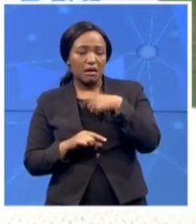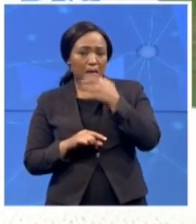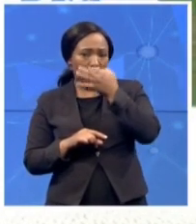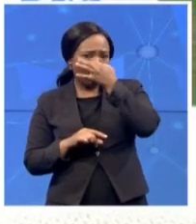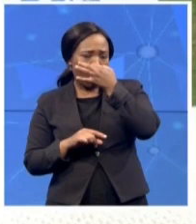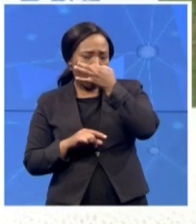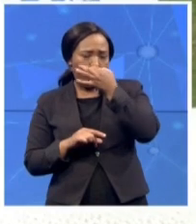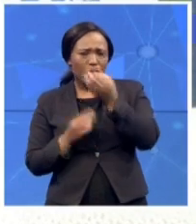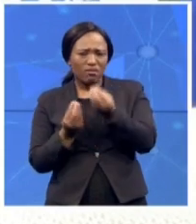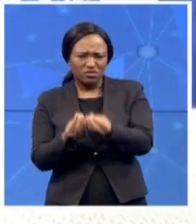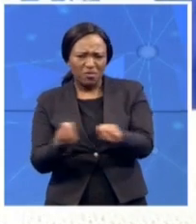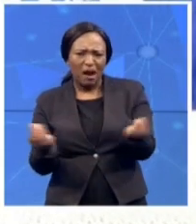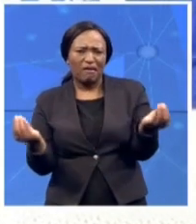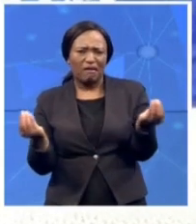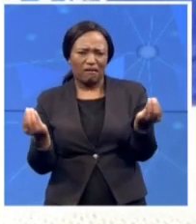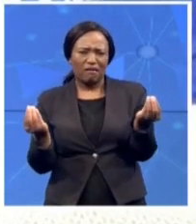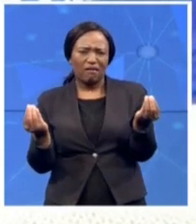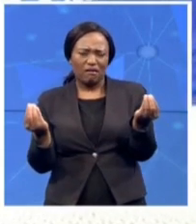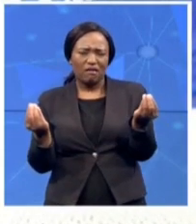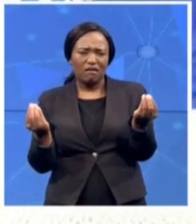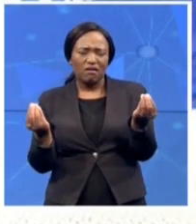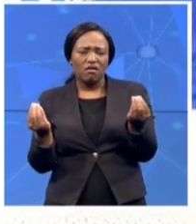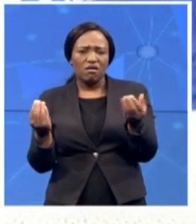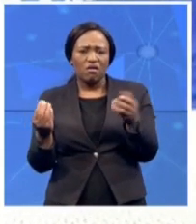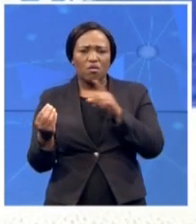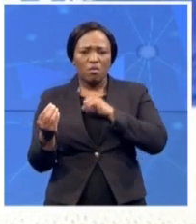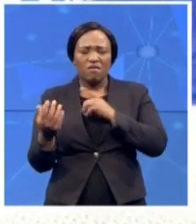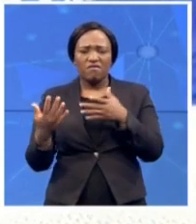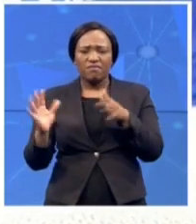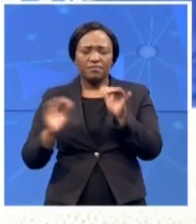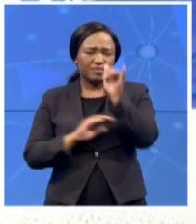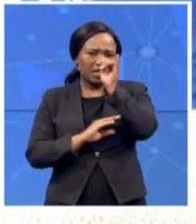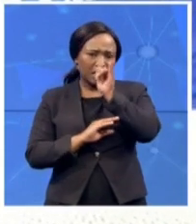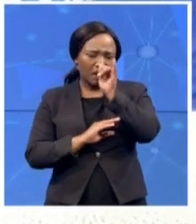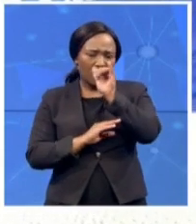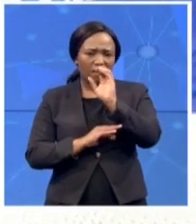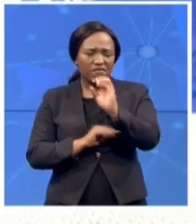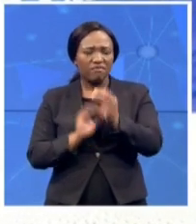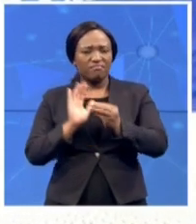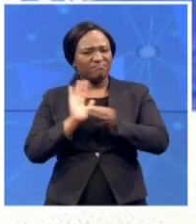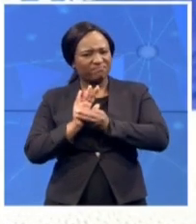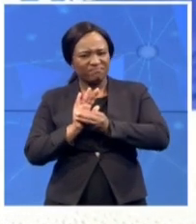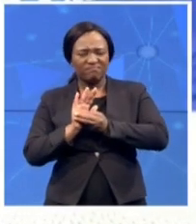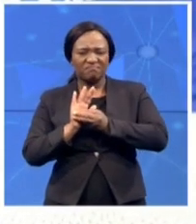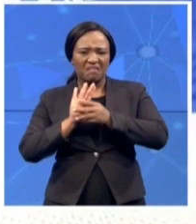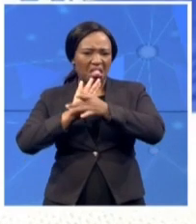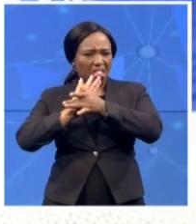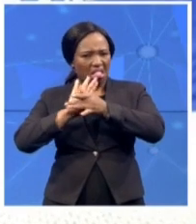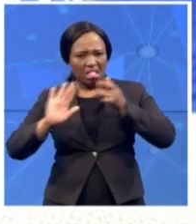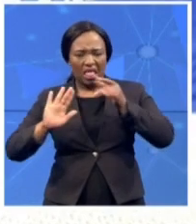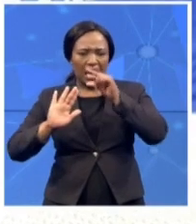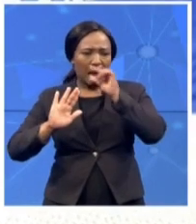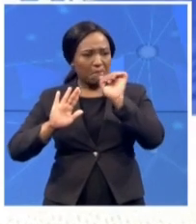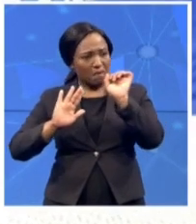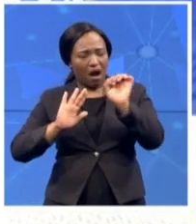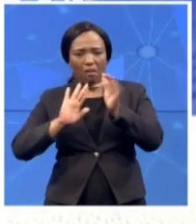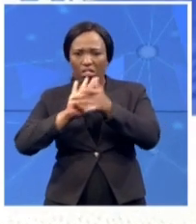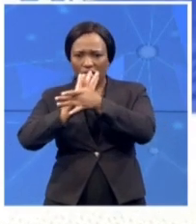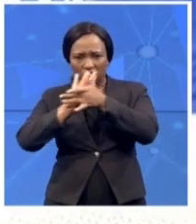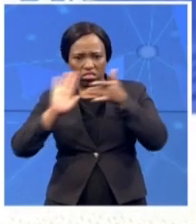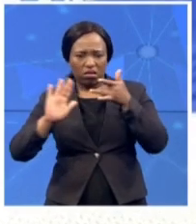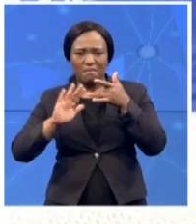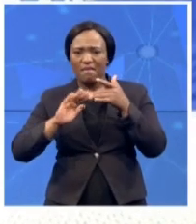once they've got a criminal record, it follows you for life. So those are the kind of things, as from our active